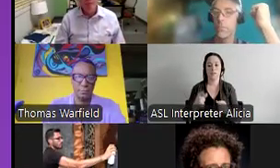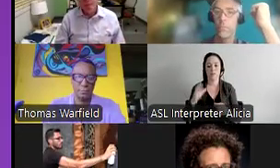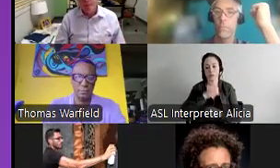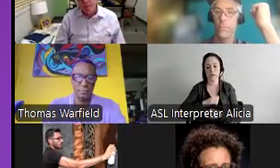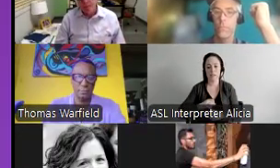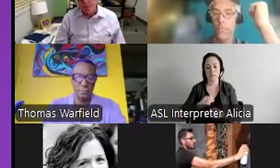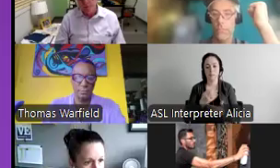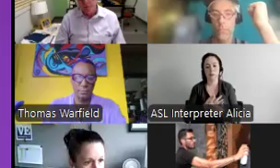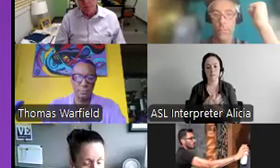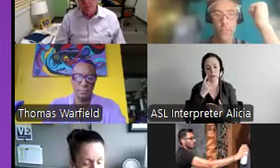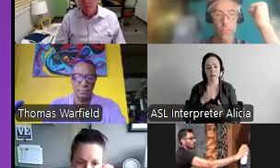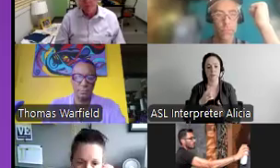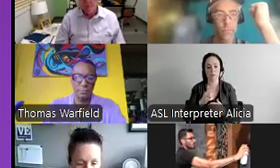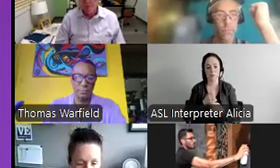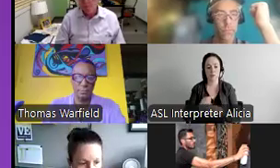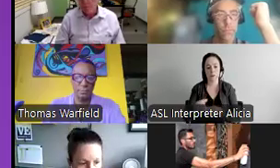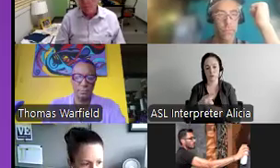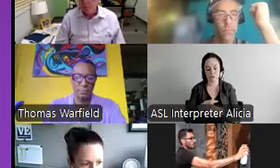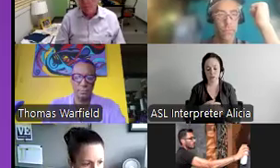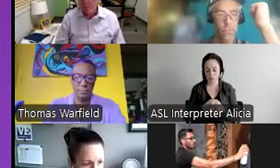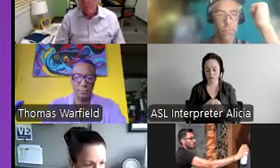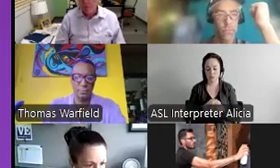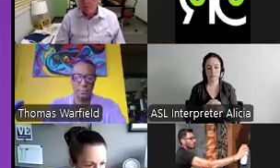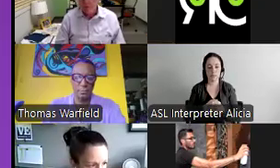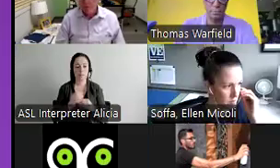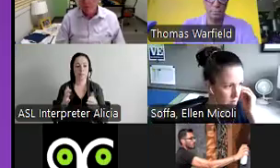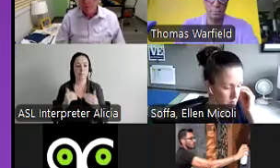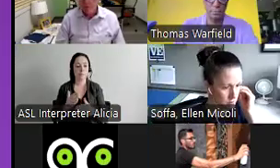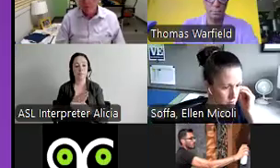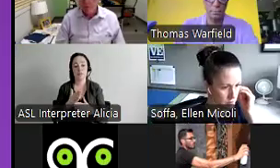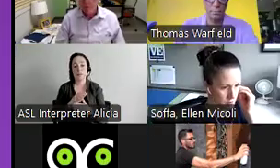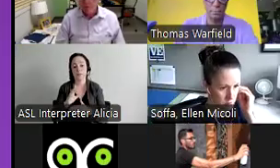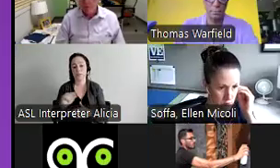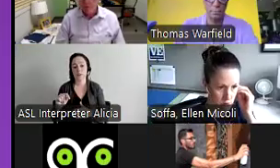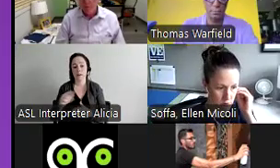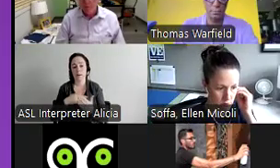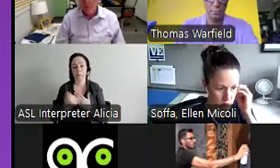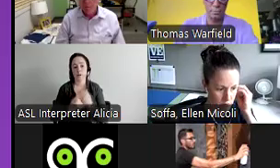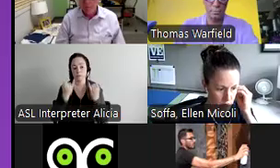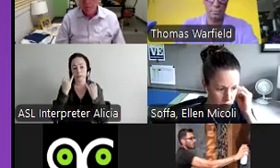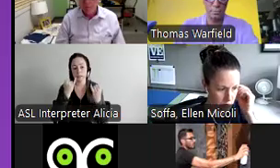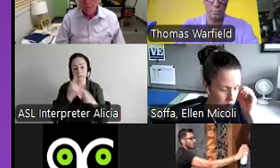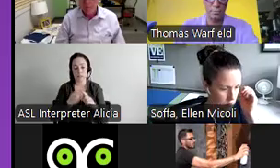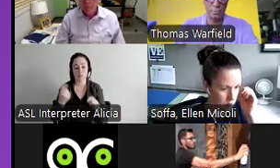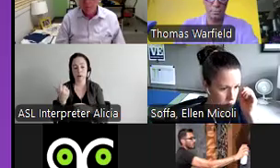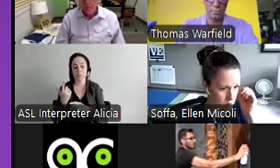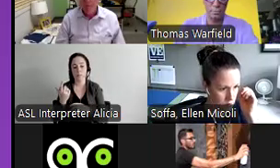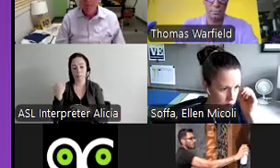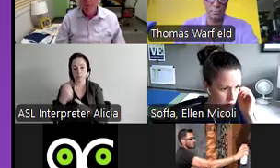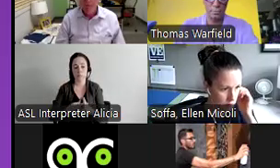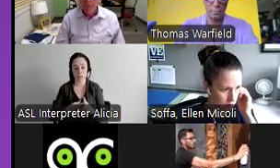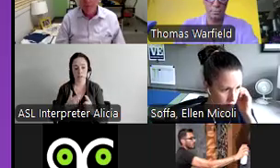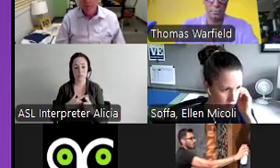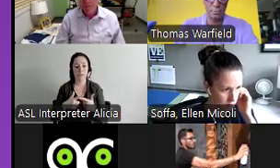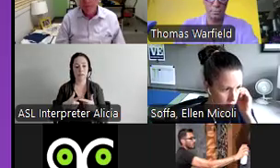for next fiscal year, and then share the CAT project ideas that came up last month. And then we can